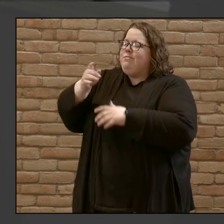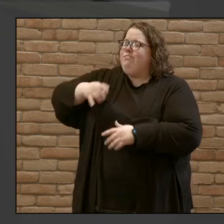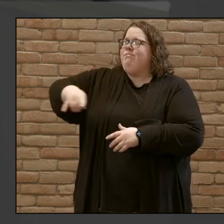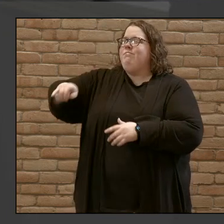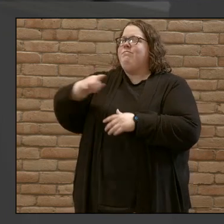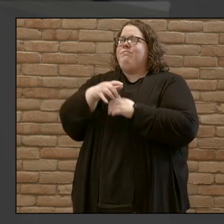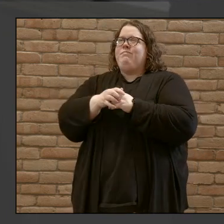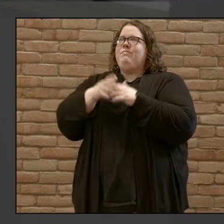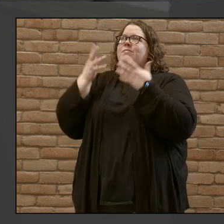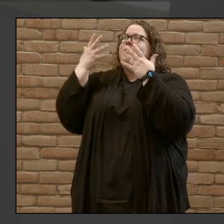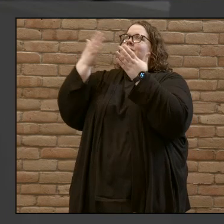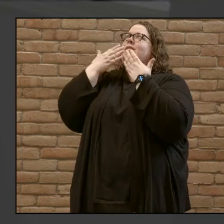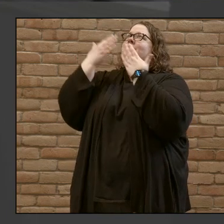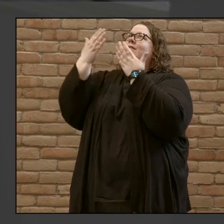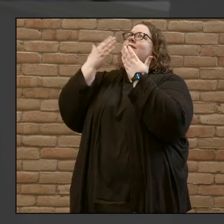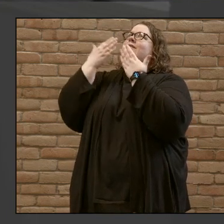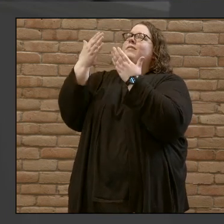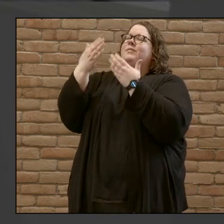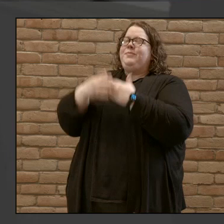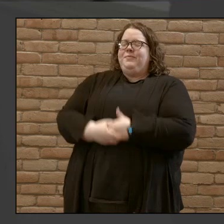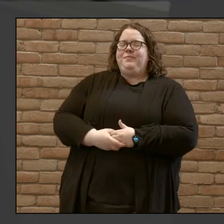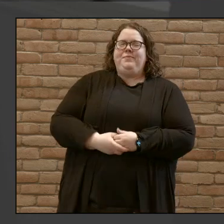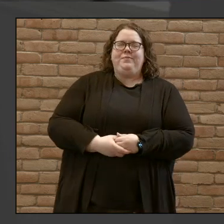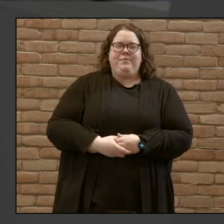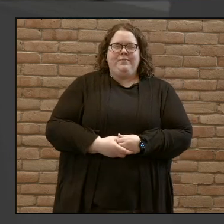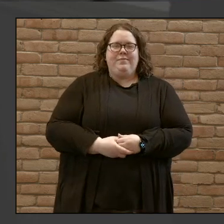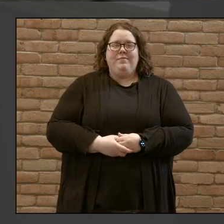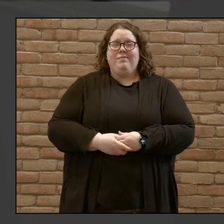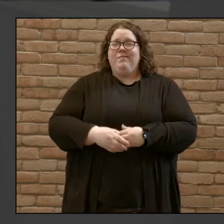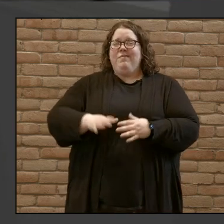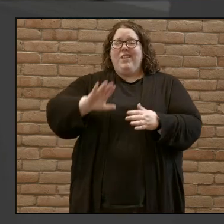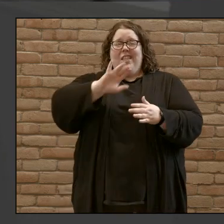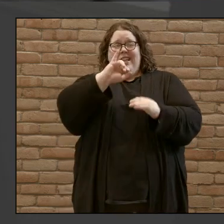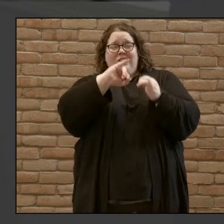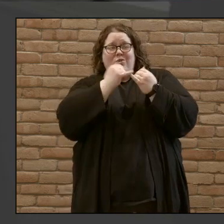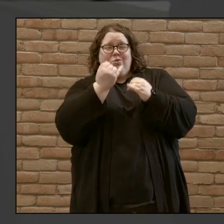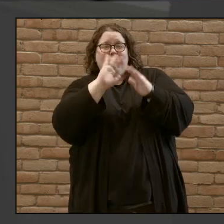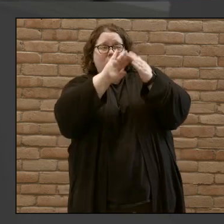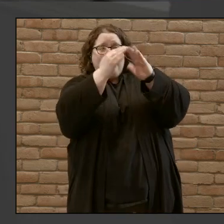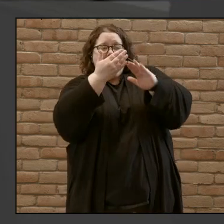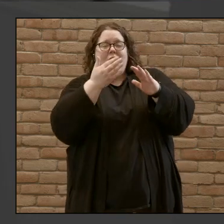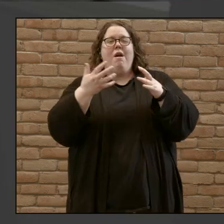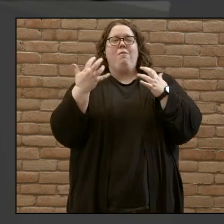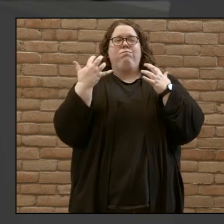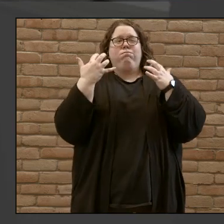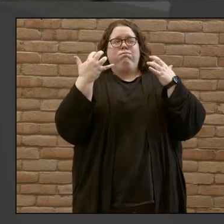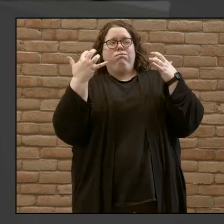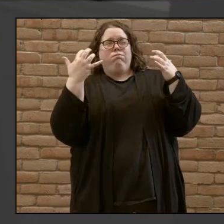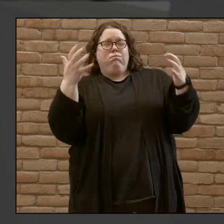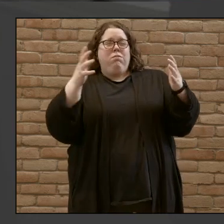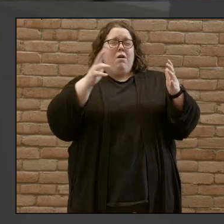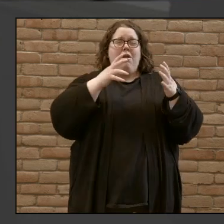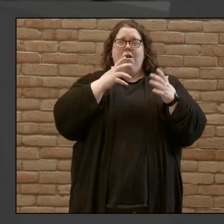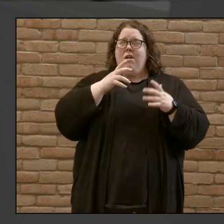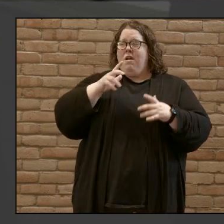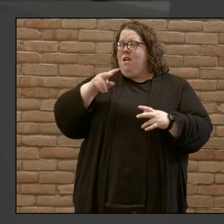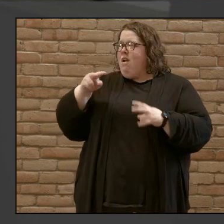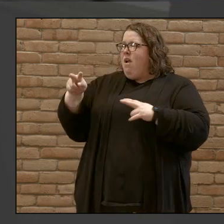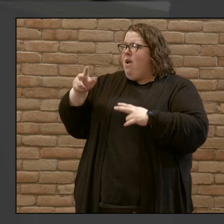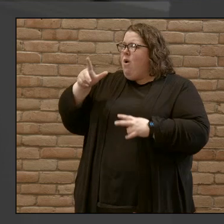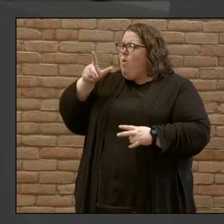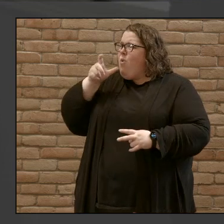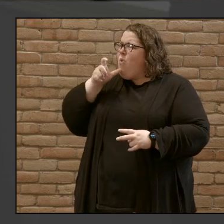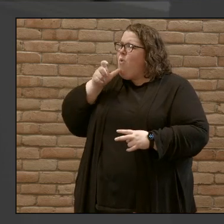Praise God in highest heaven!" The entire city of Jerusalem was in an uproar as he entered. "Who is this?"